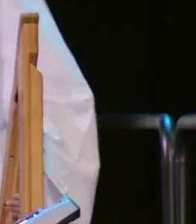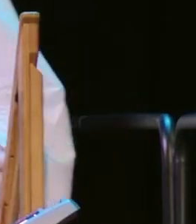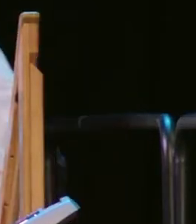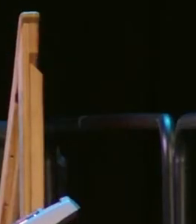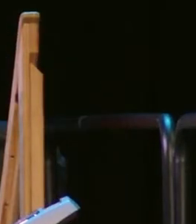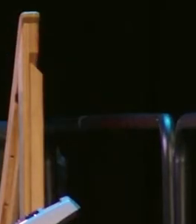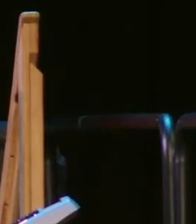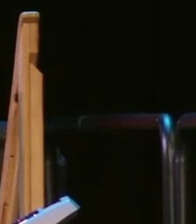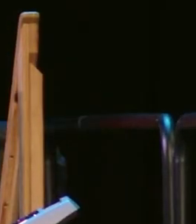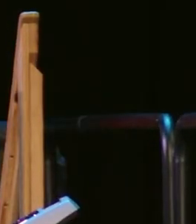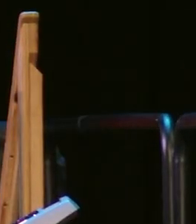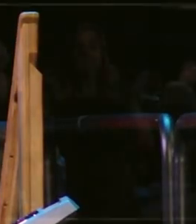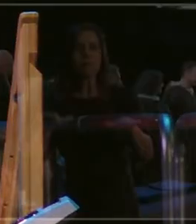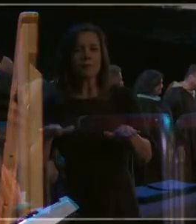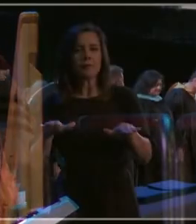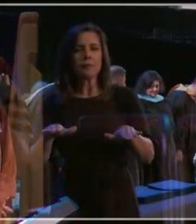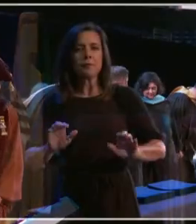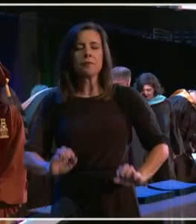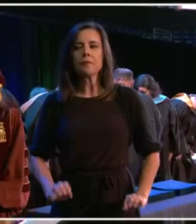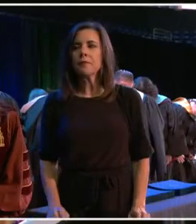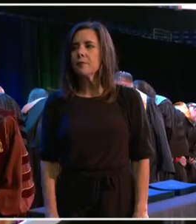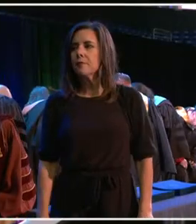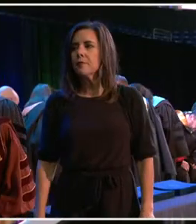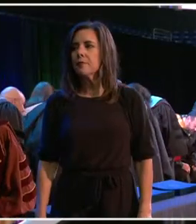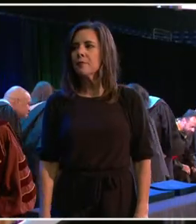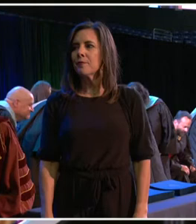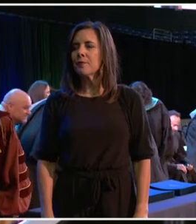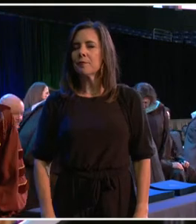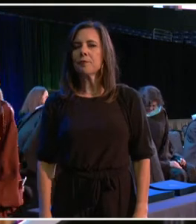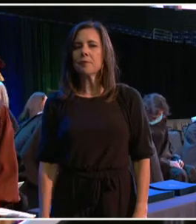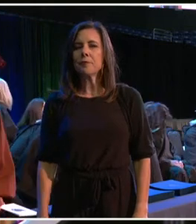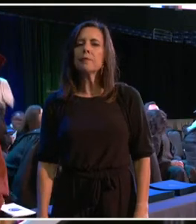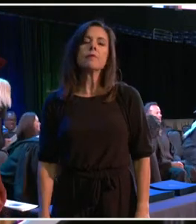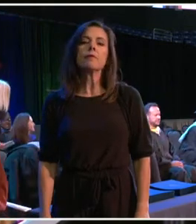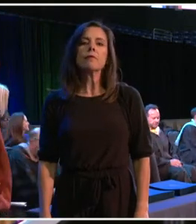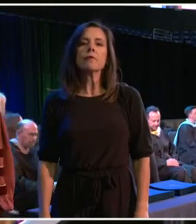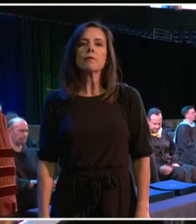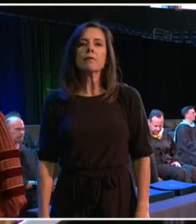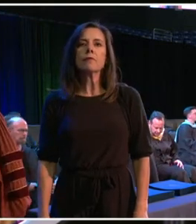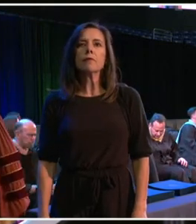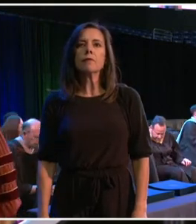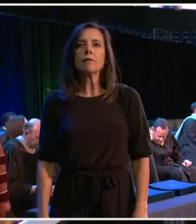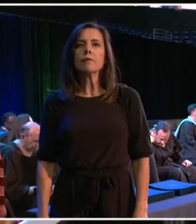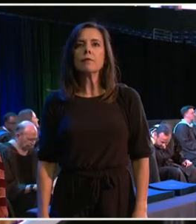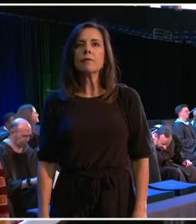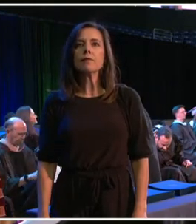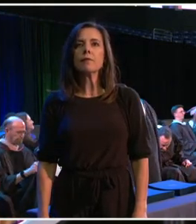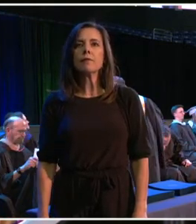Would everyone please be seated?